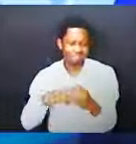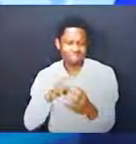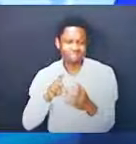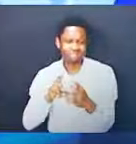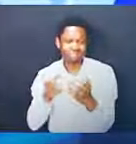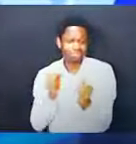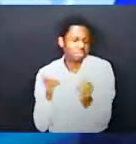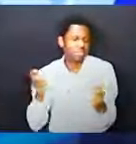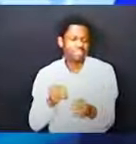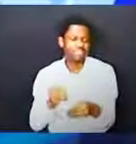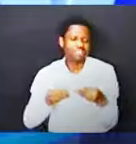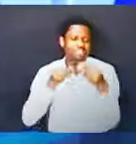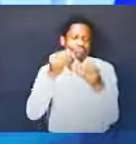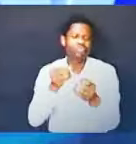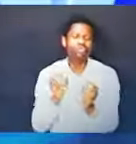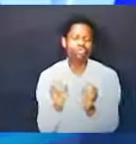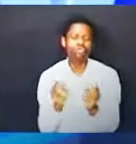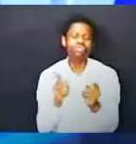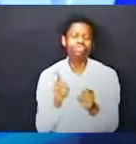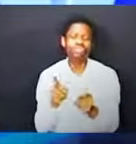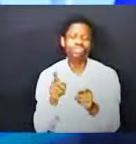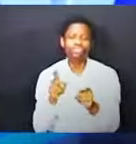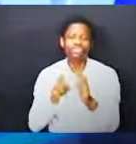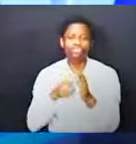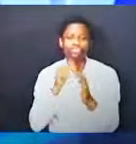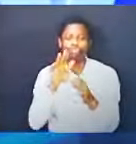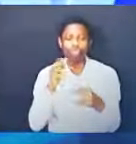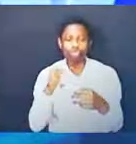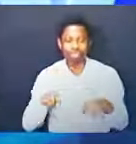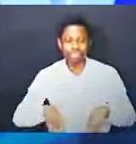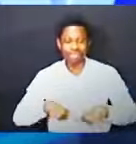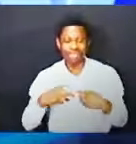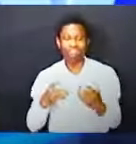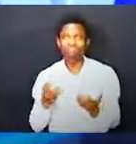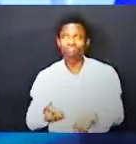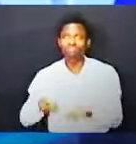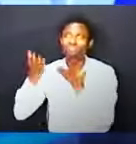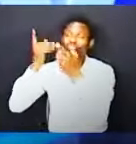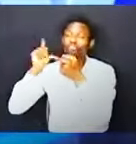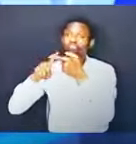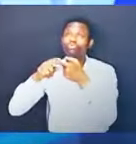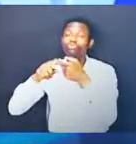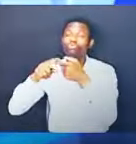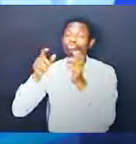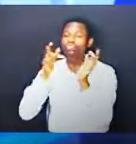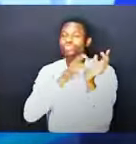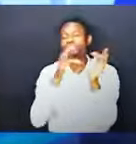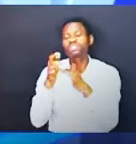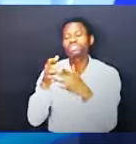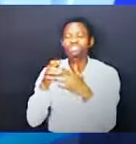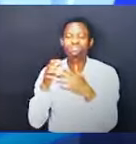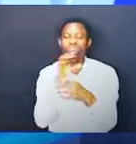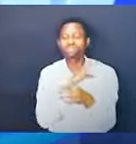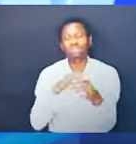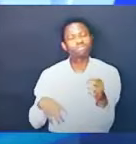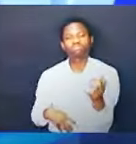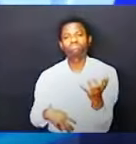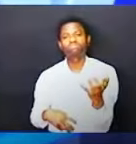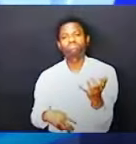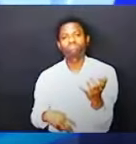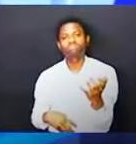opportunity to give your life to Jesus. I want you to give your life to Jesus.